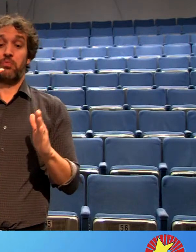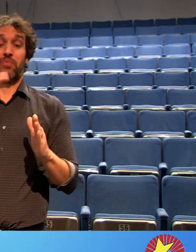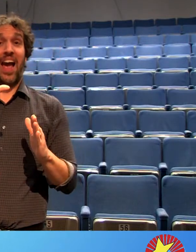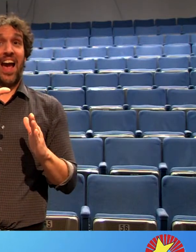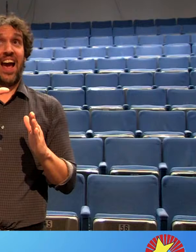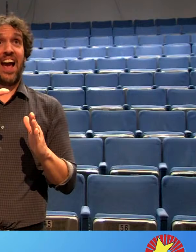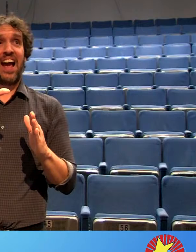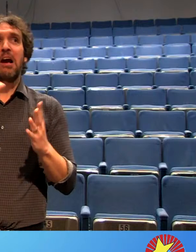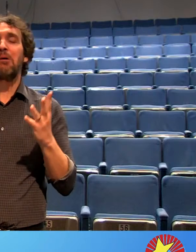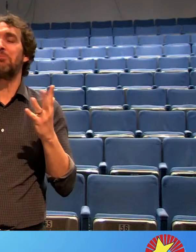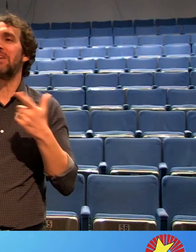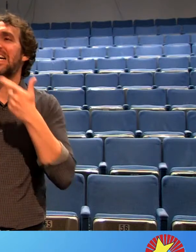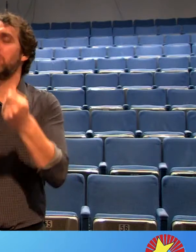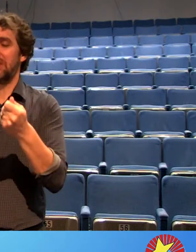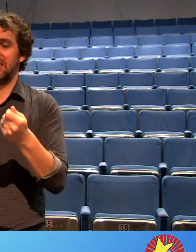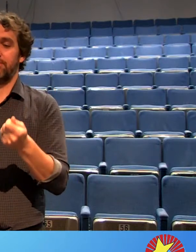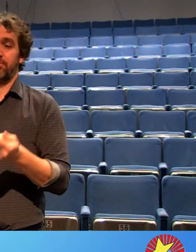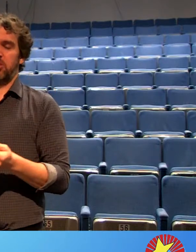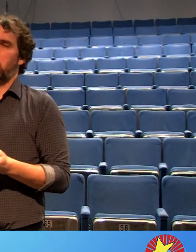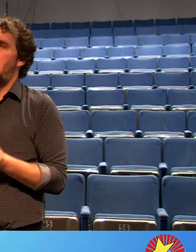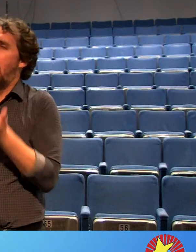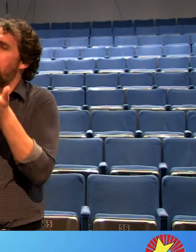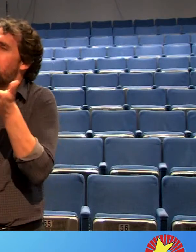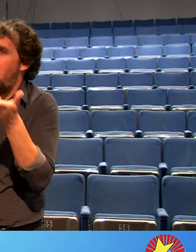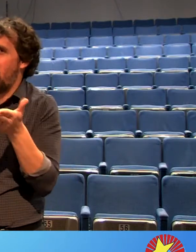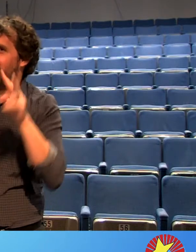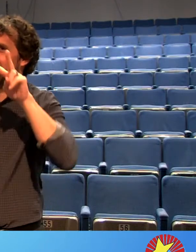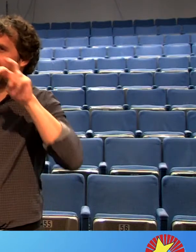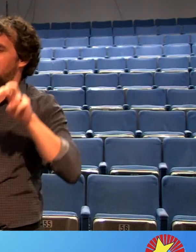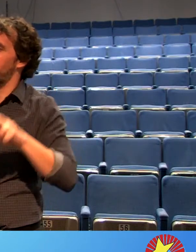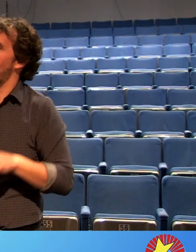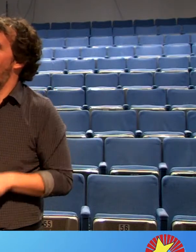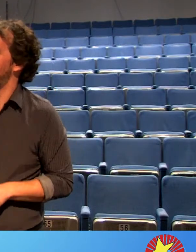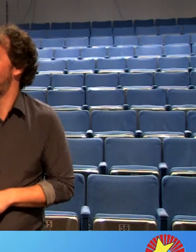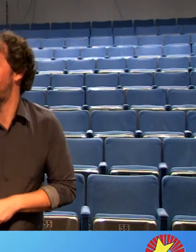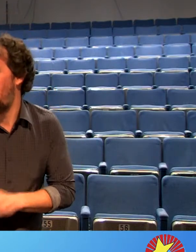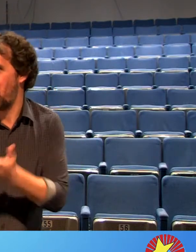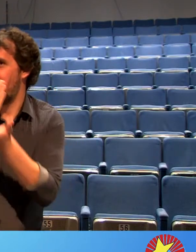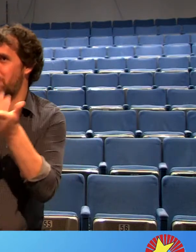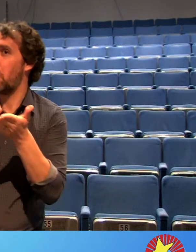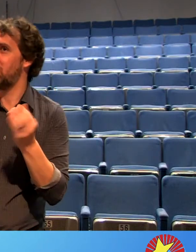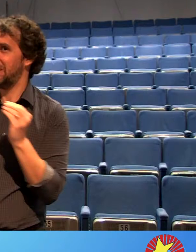as the primary mode of learning and scaffold that with English.